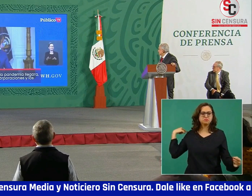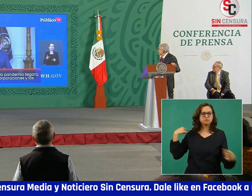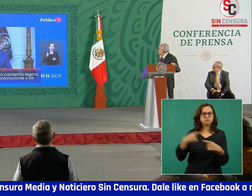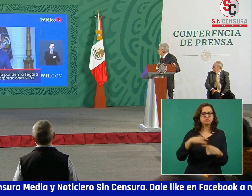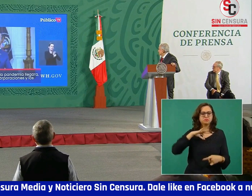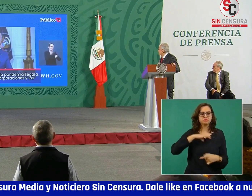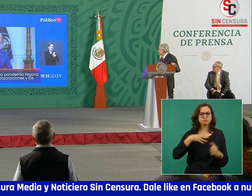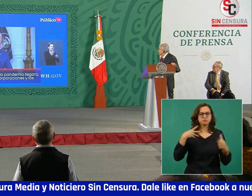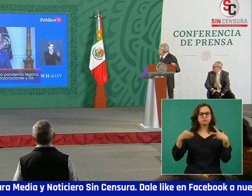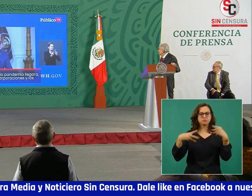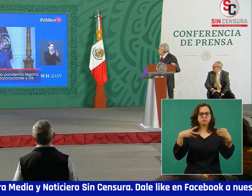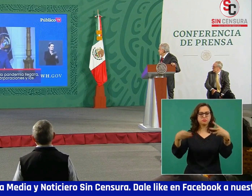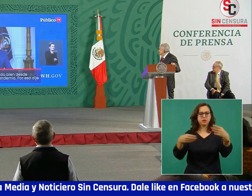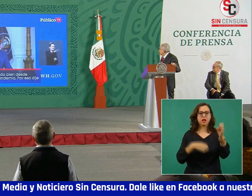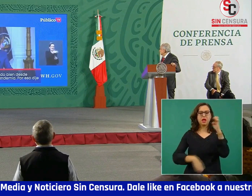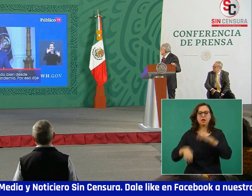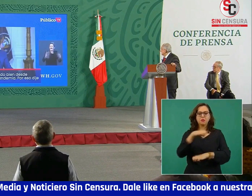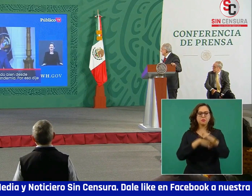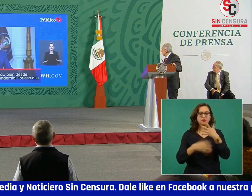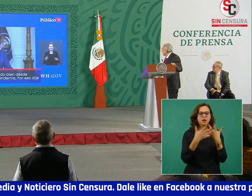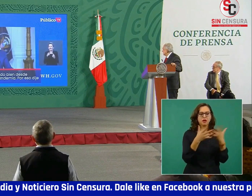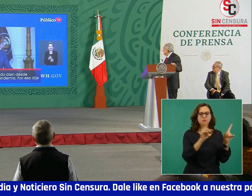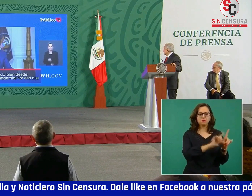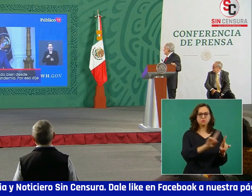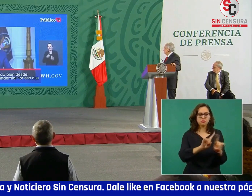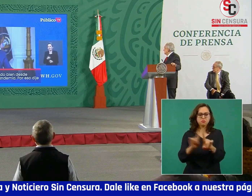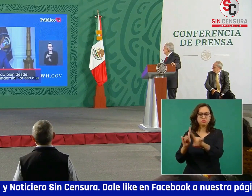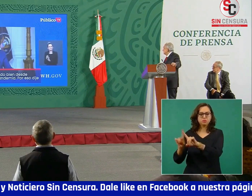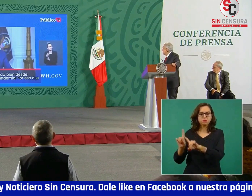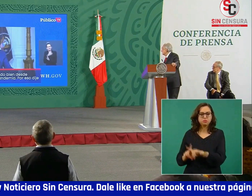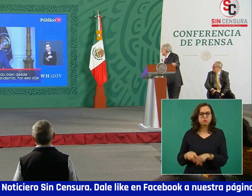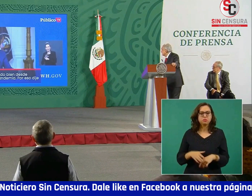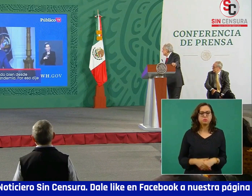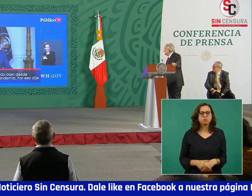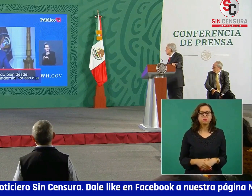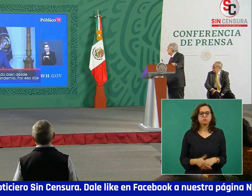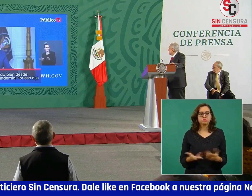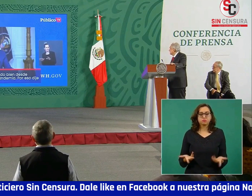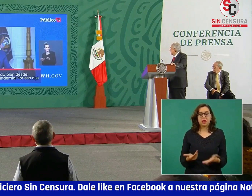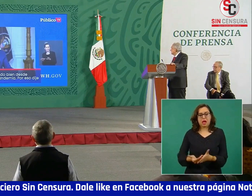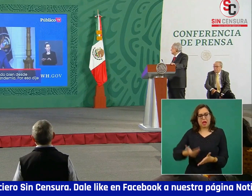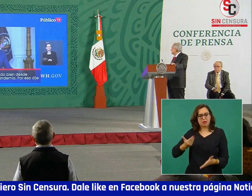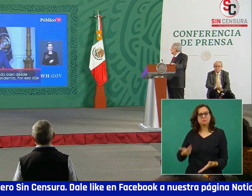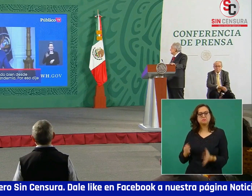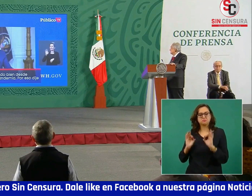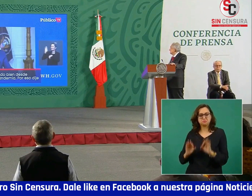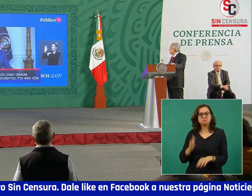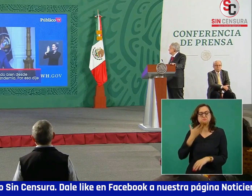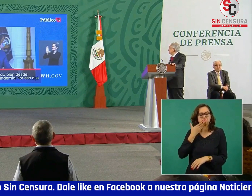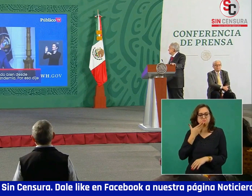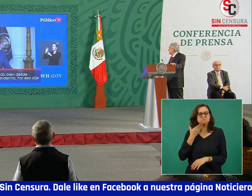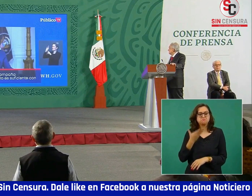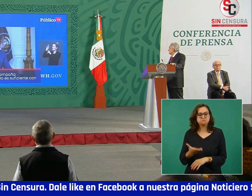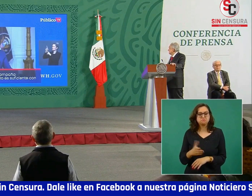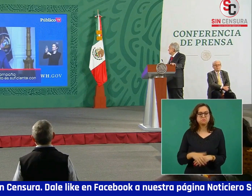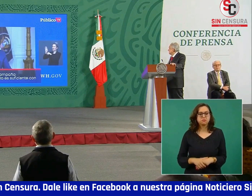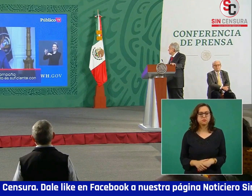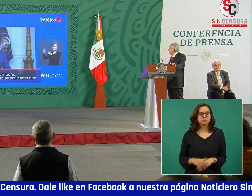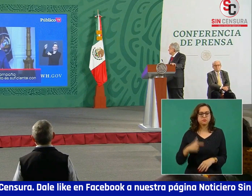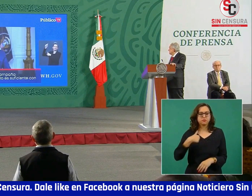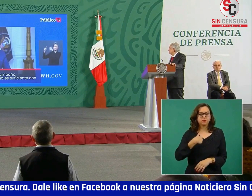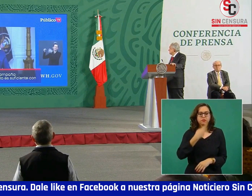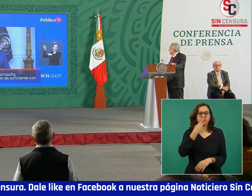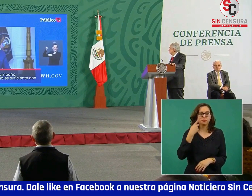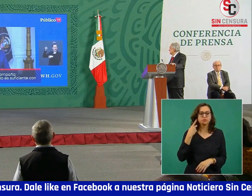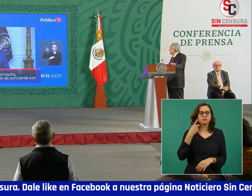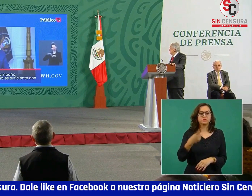Big corporations and the very wealthy were doing very well before the pandemic. That's why I've said, starting back in my